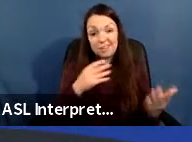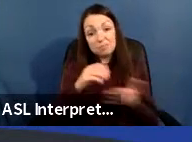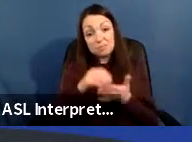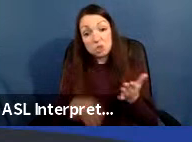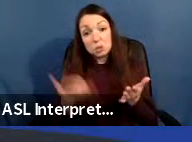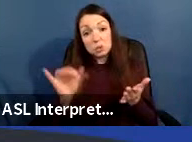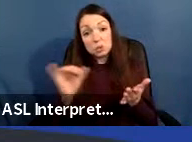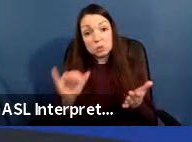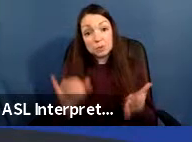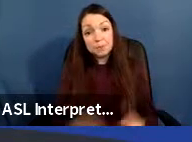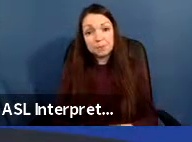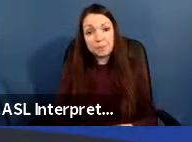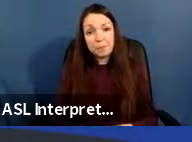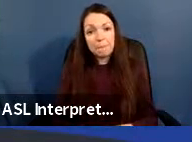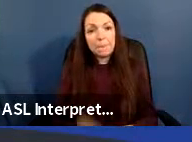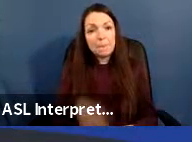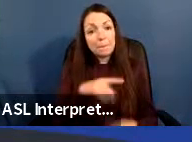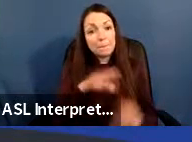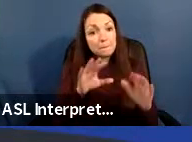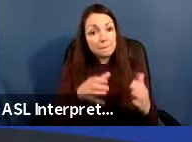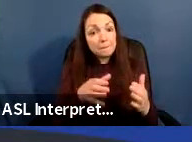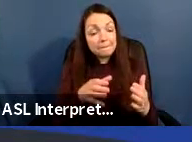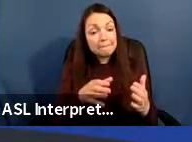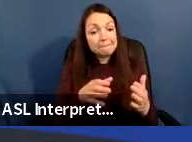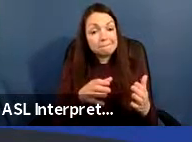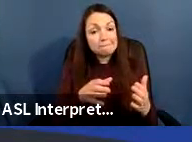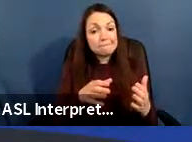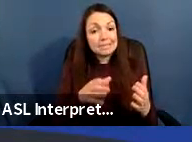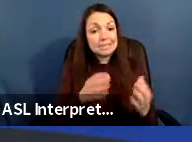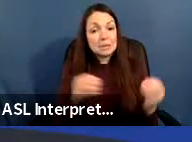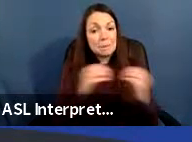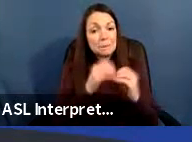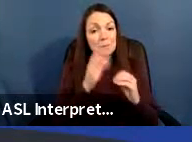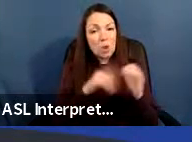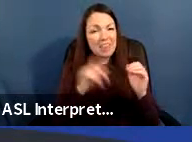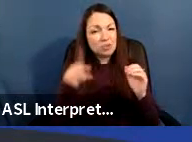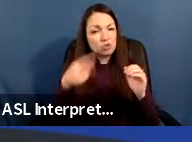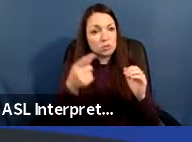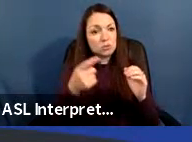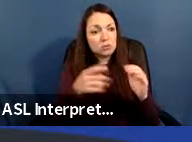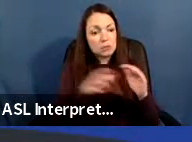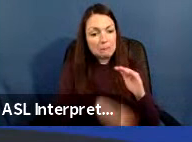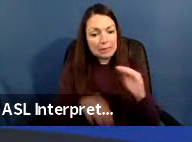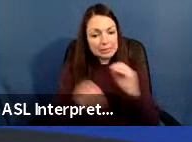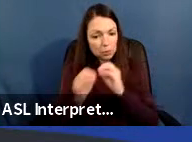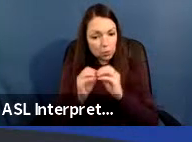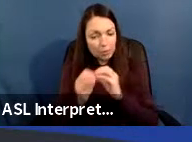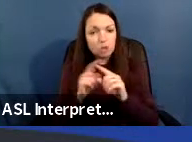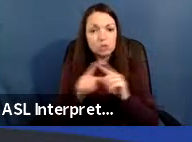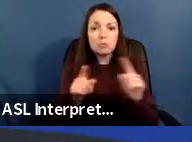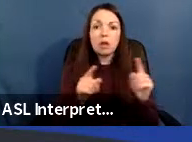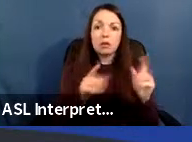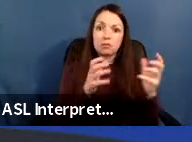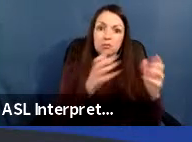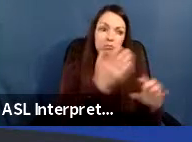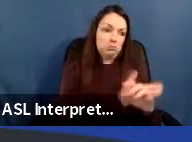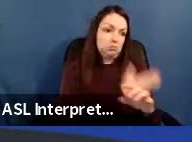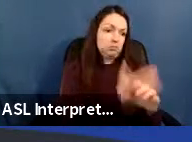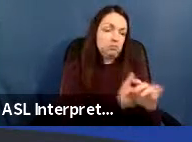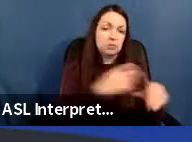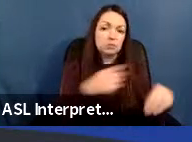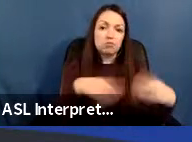student. This category goes beyond basic repairs to renovations that will provide